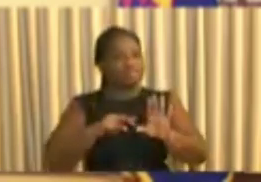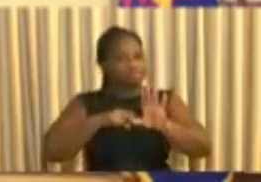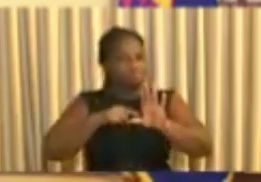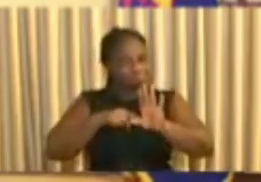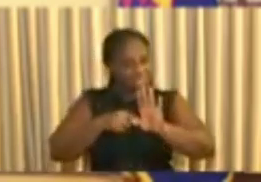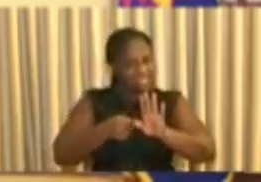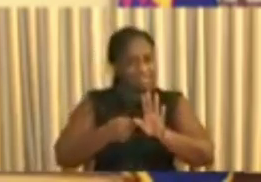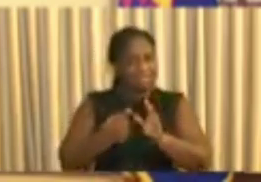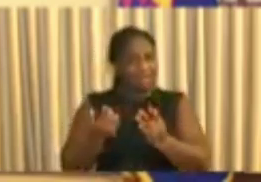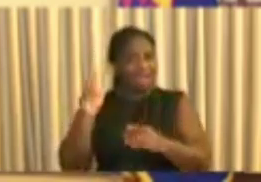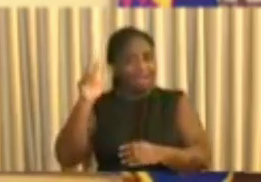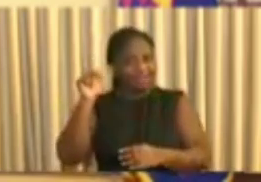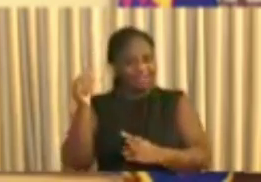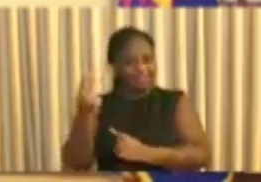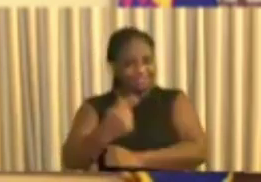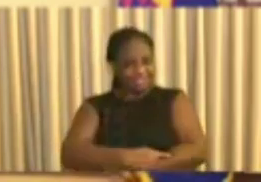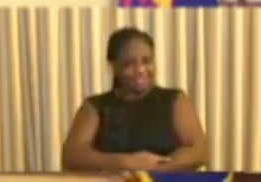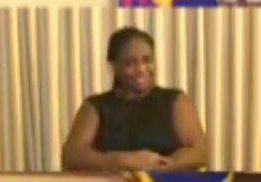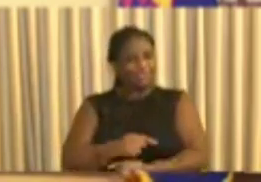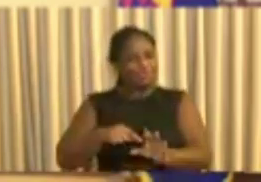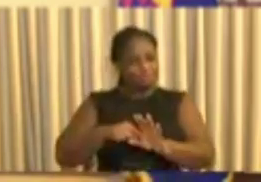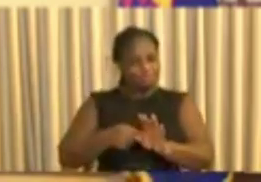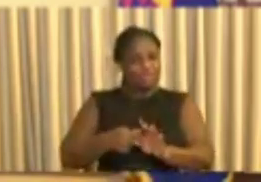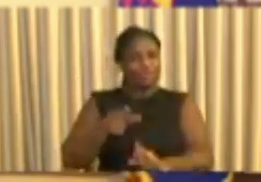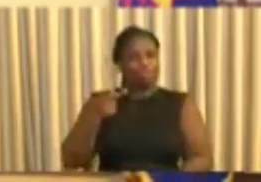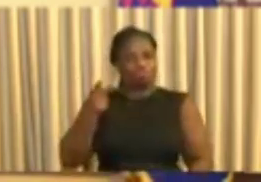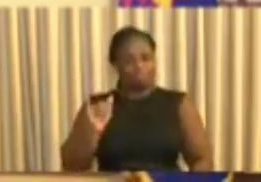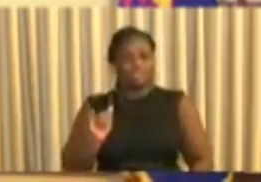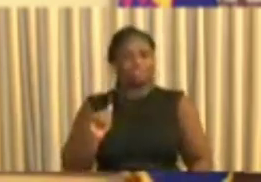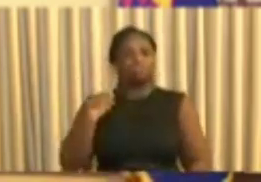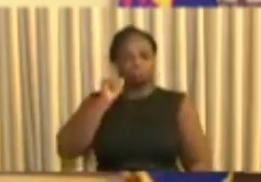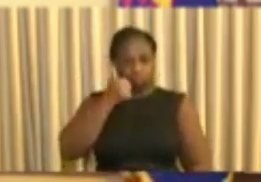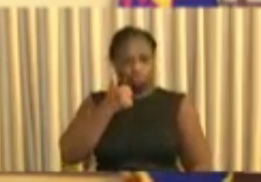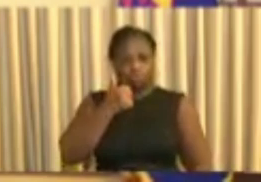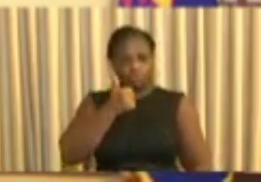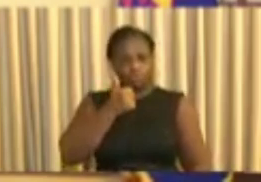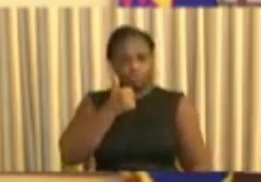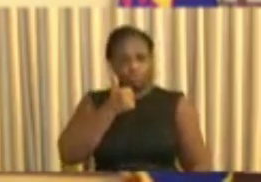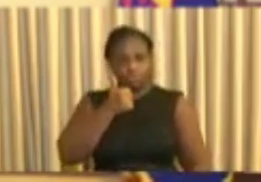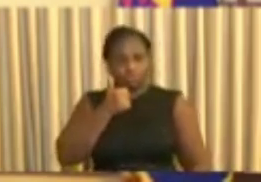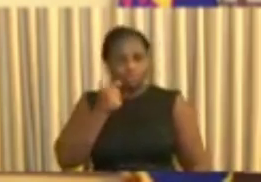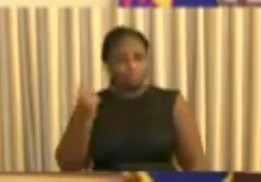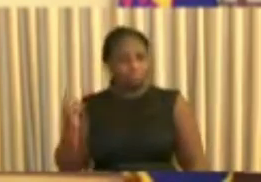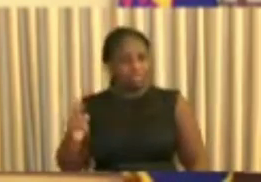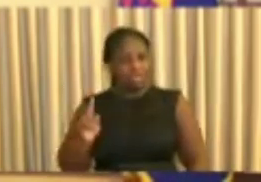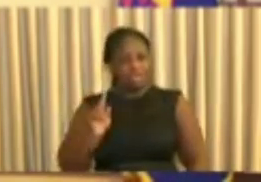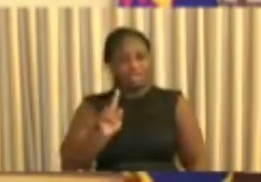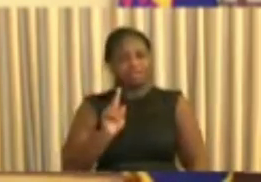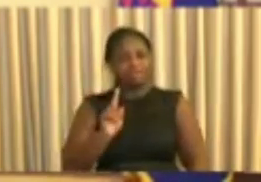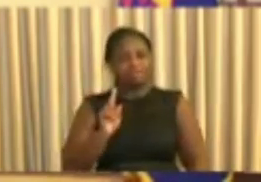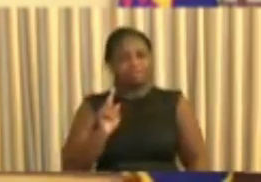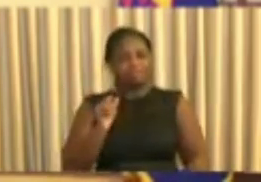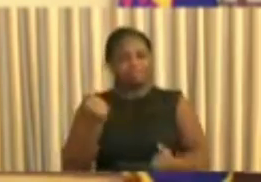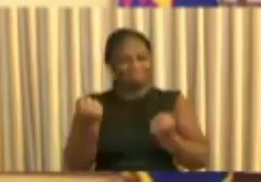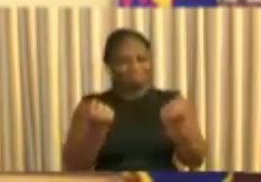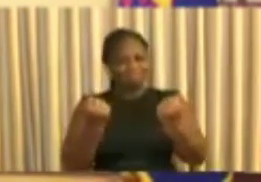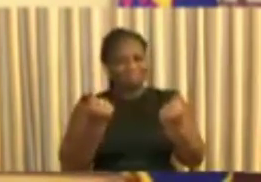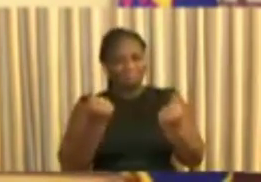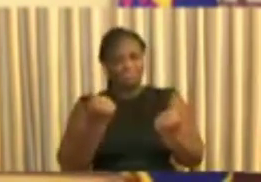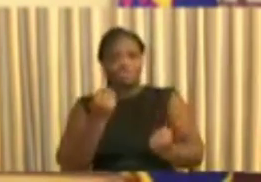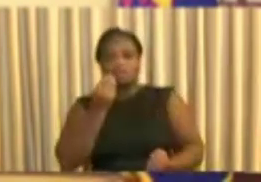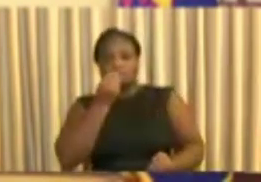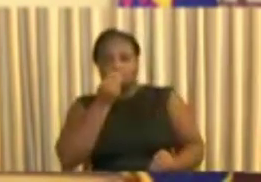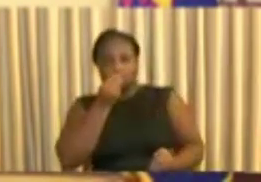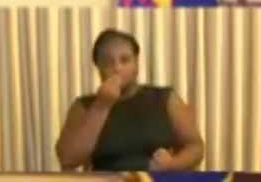in Accra today and will begin in Kumasi tomorrow. It will come in the form of dry food